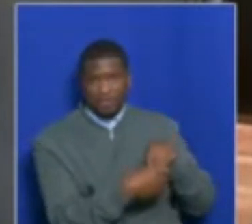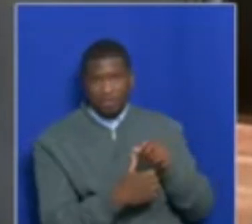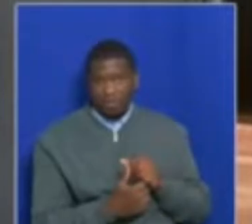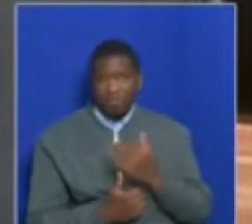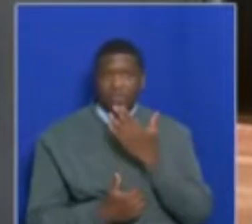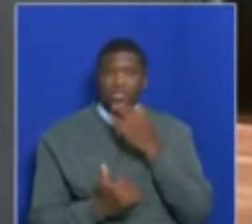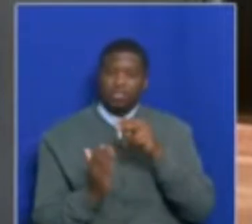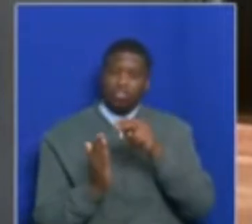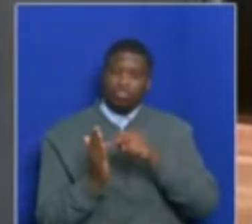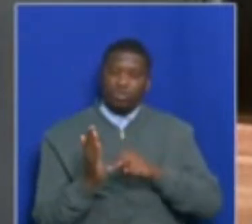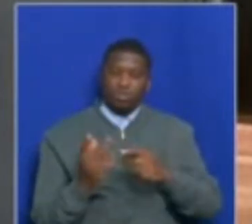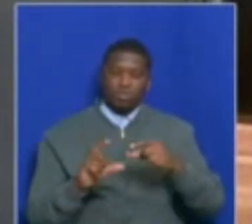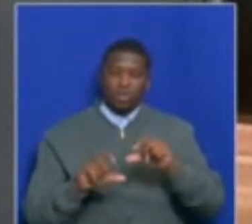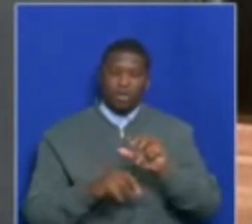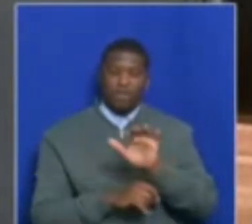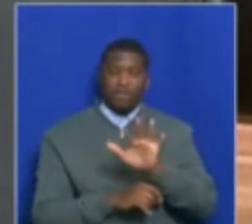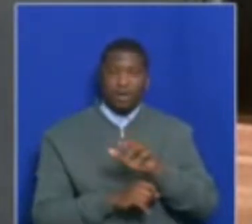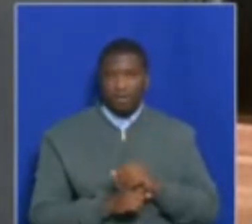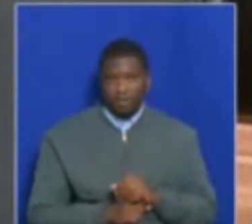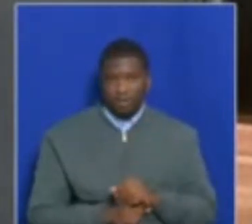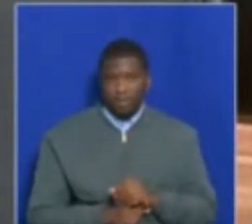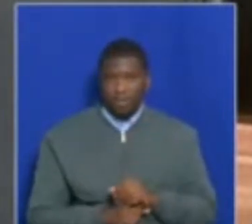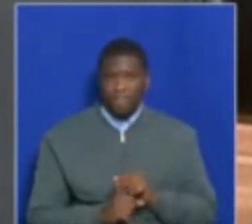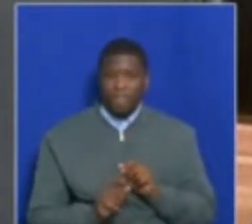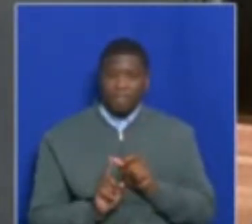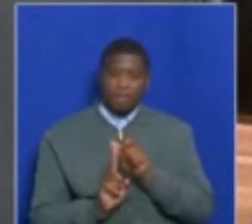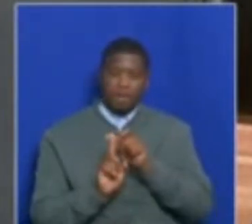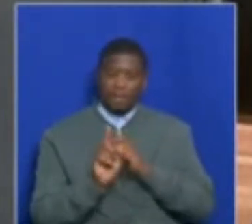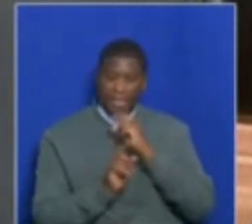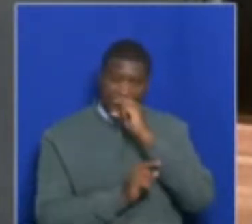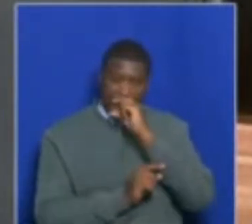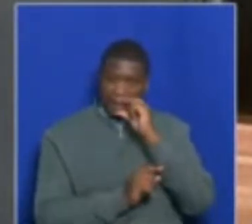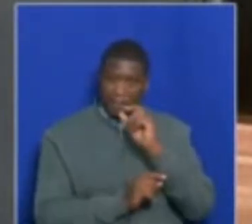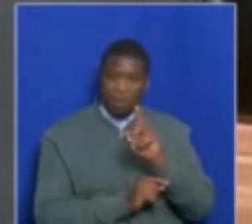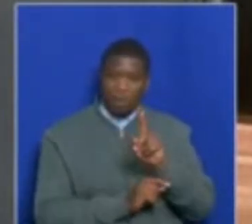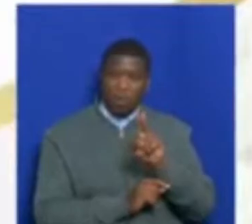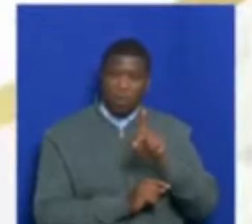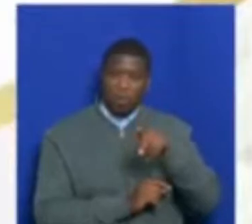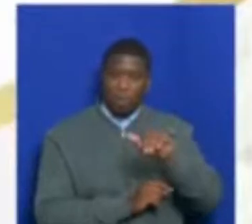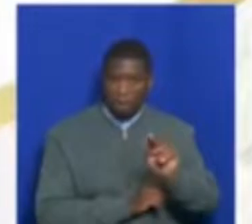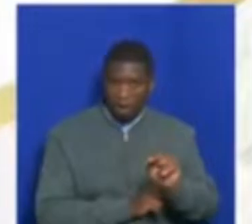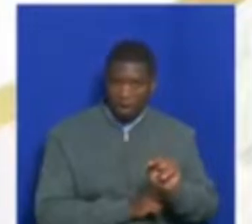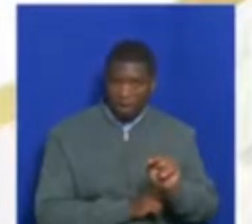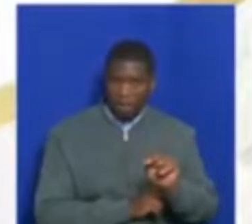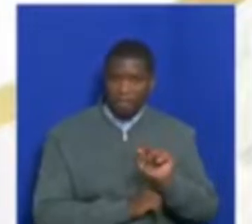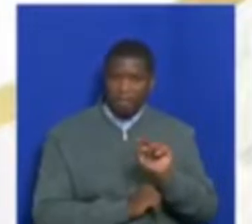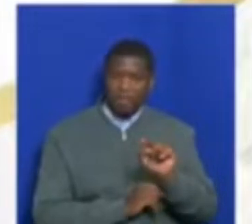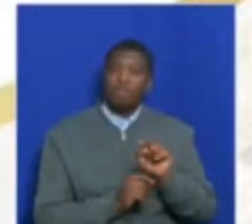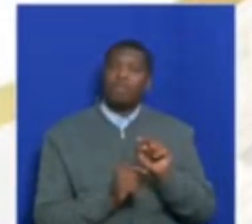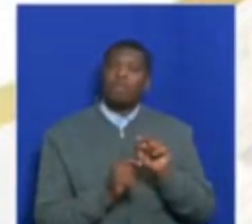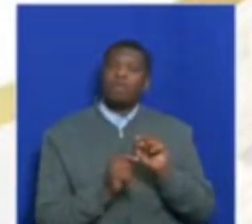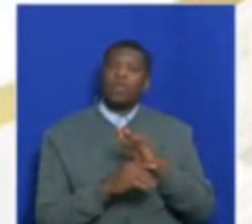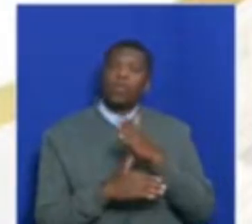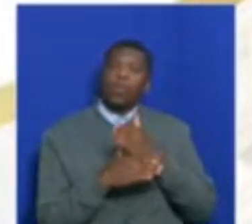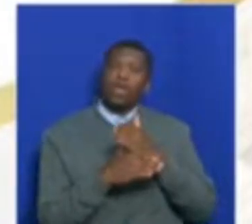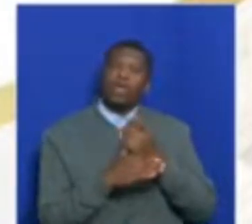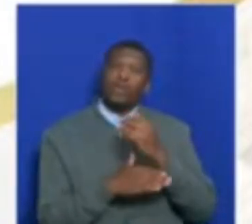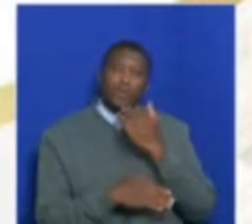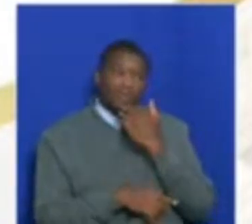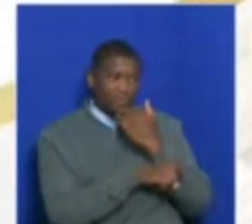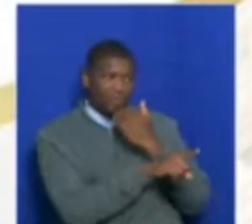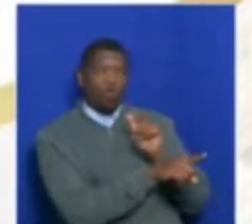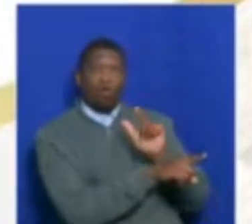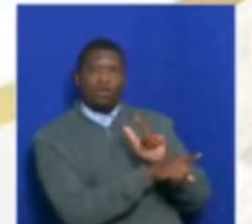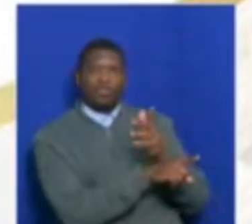The person by the name of Kupan, he was working for Loftus. He went on further to say that his